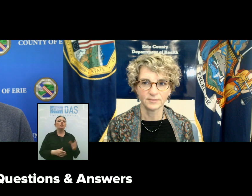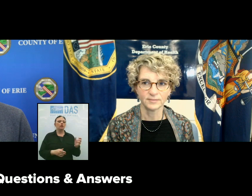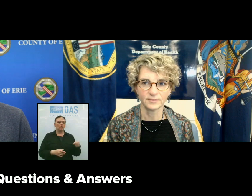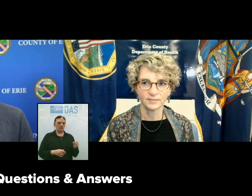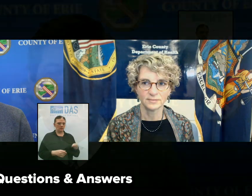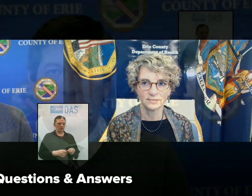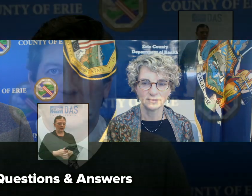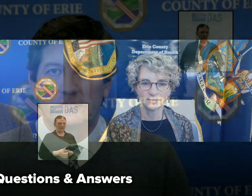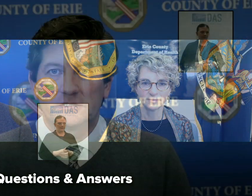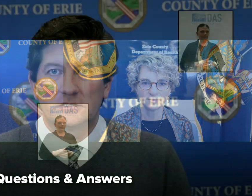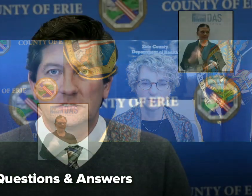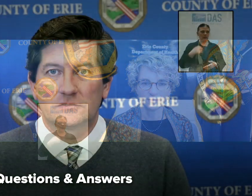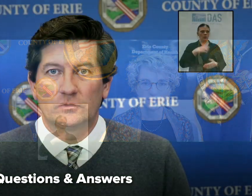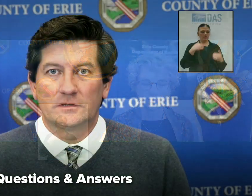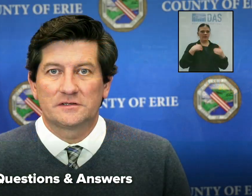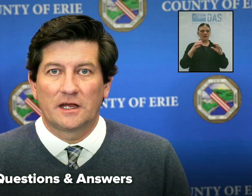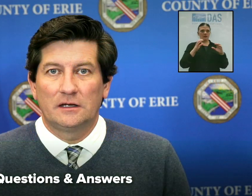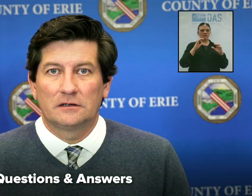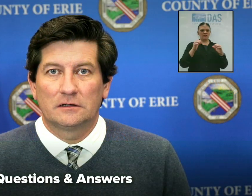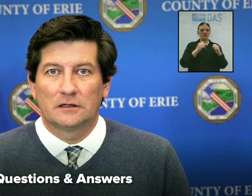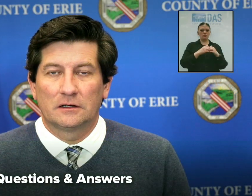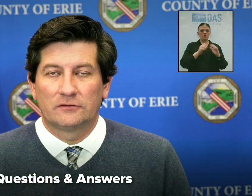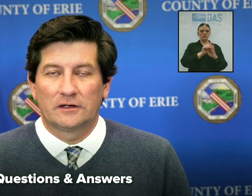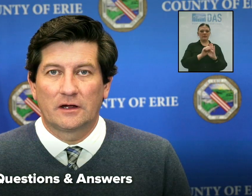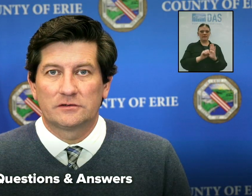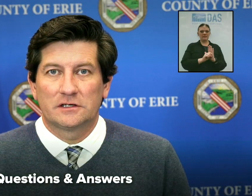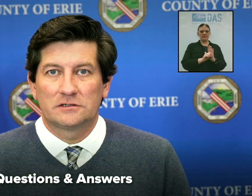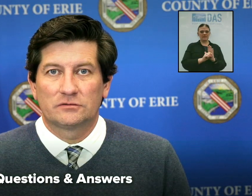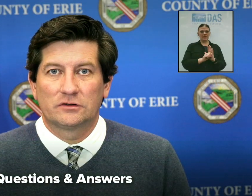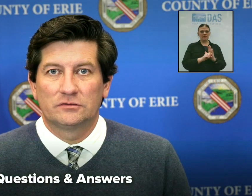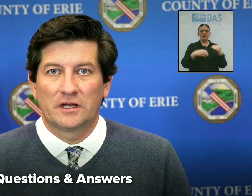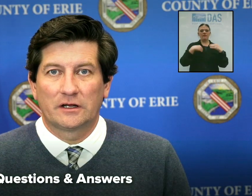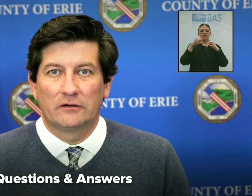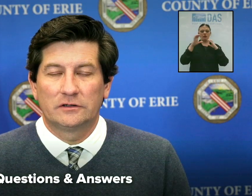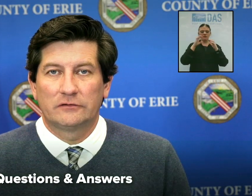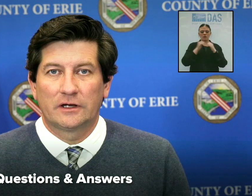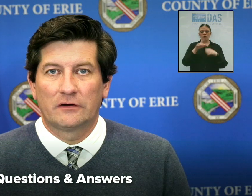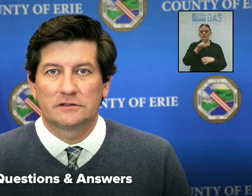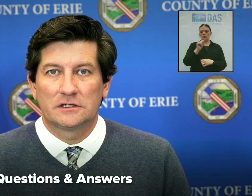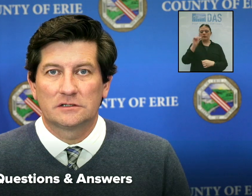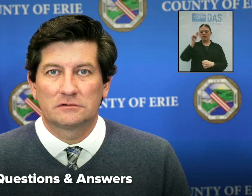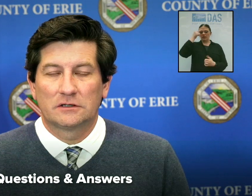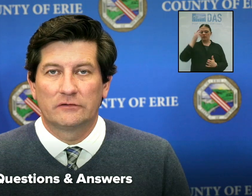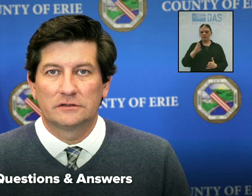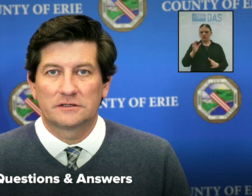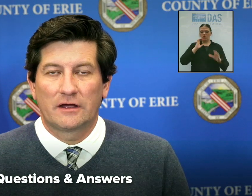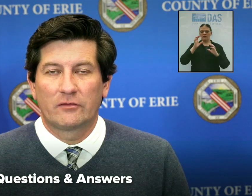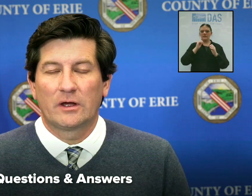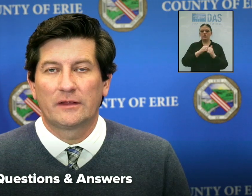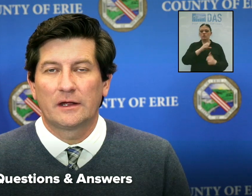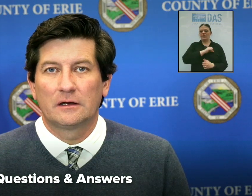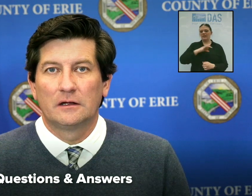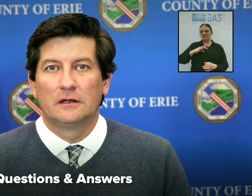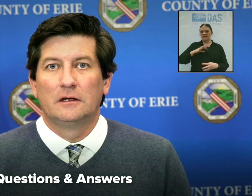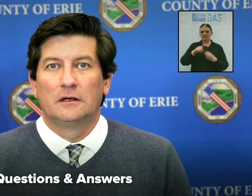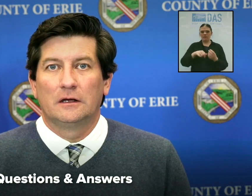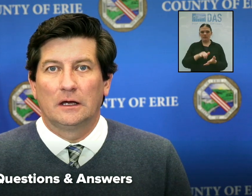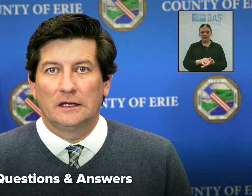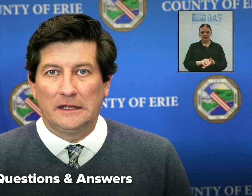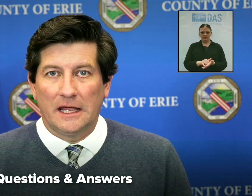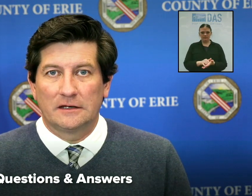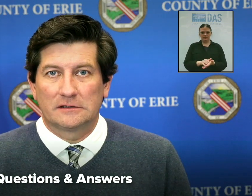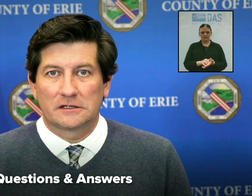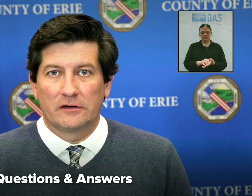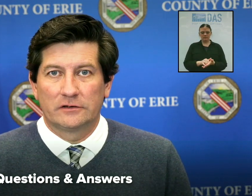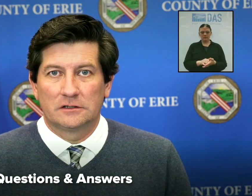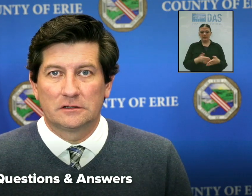we've had conversations with the state. I've had conversations with the lieutenant governor. I've had conversations with the governor's staff about that. In